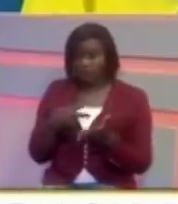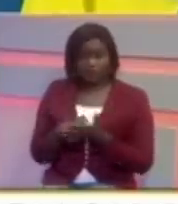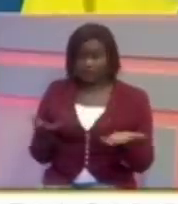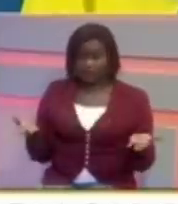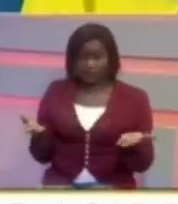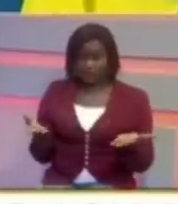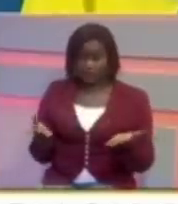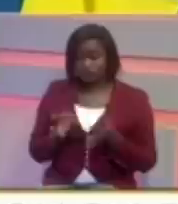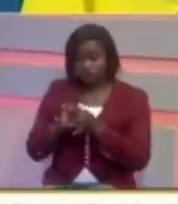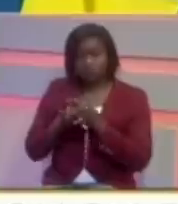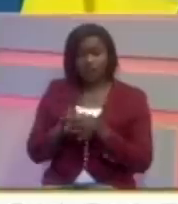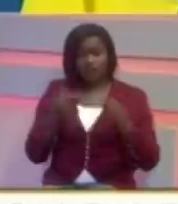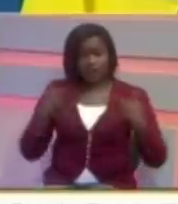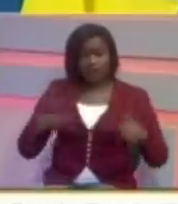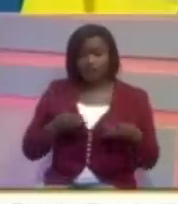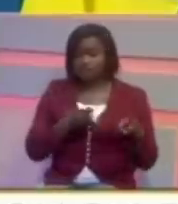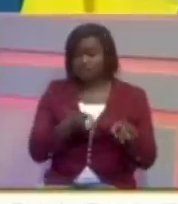the health measures.